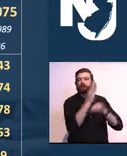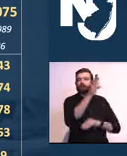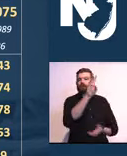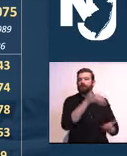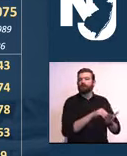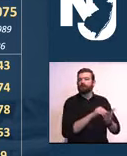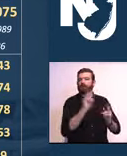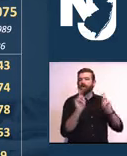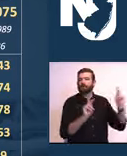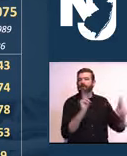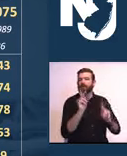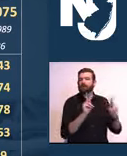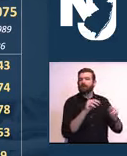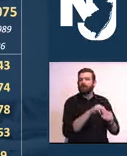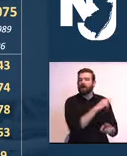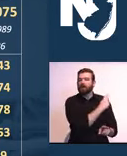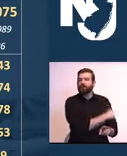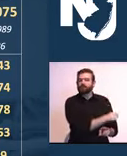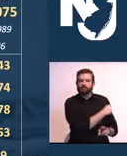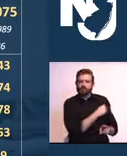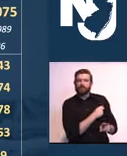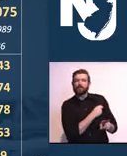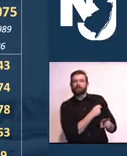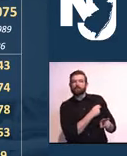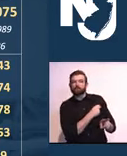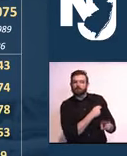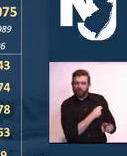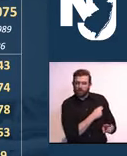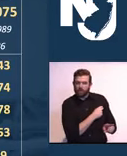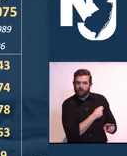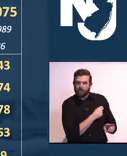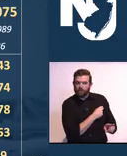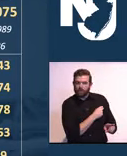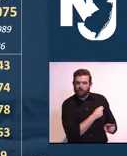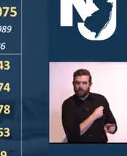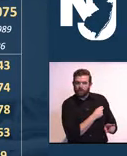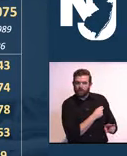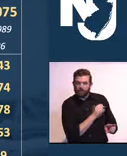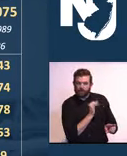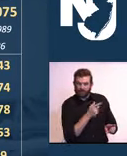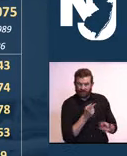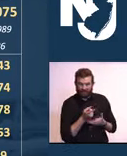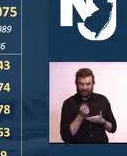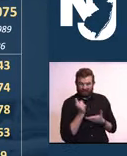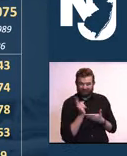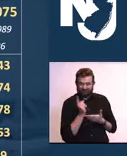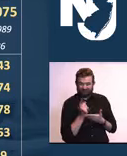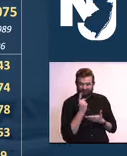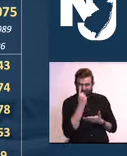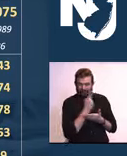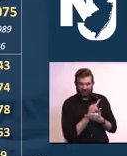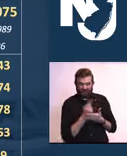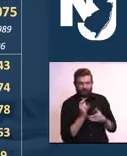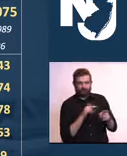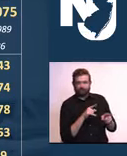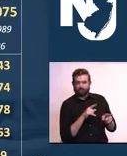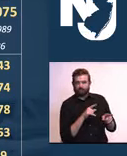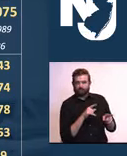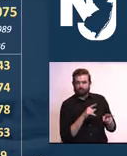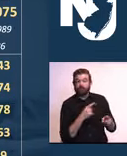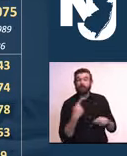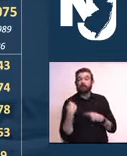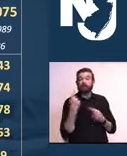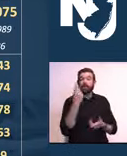numbers on screen cover, as you can see, only the past week, but over the past 2 weeks, well over 10,000